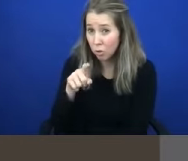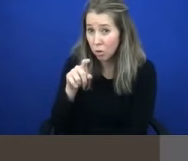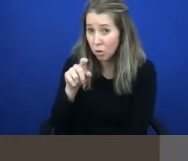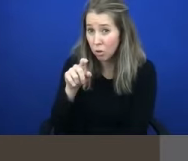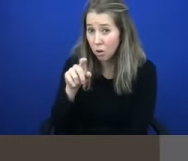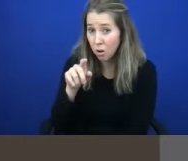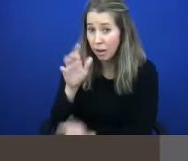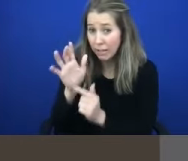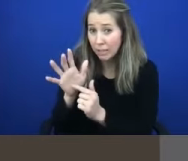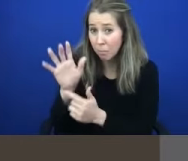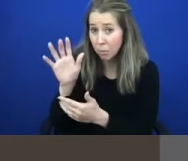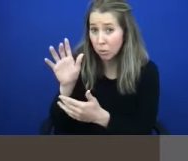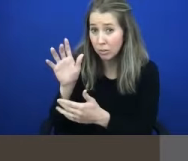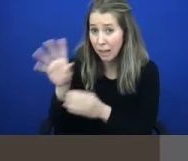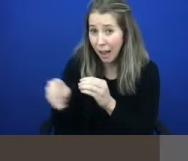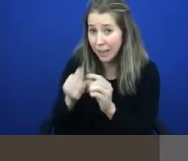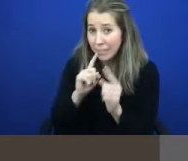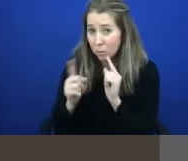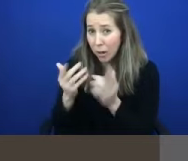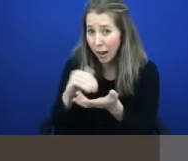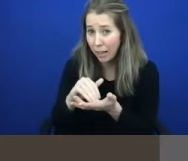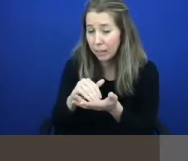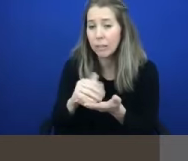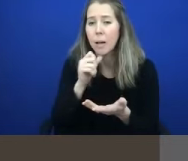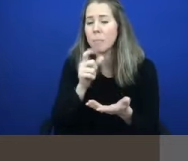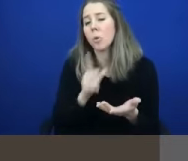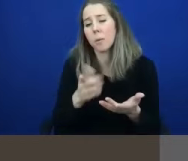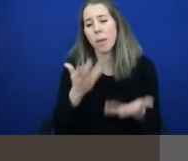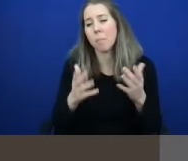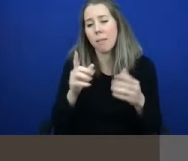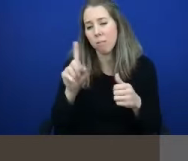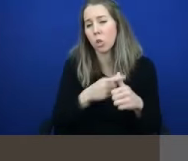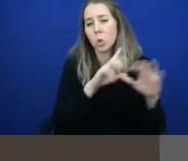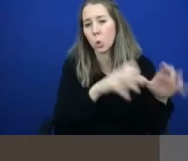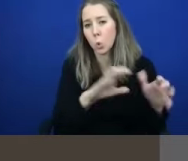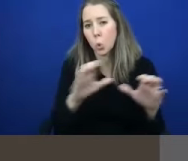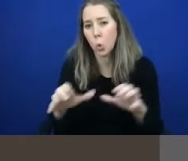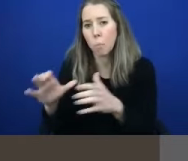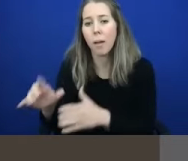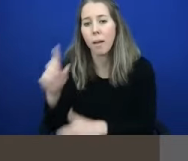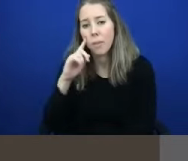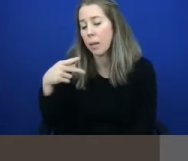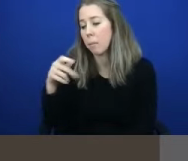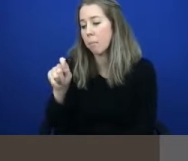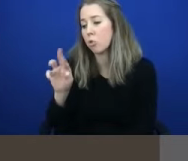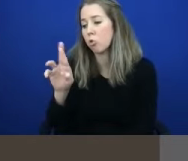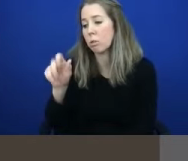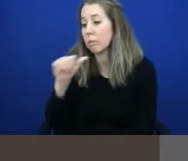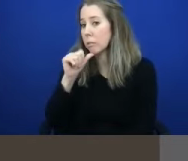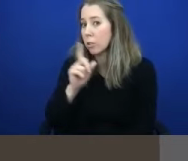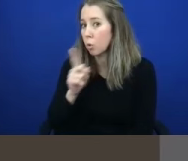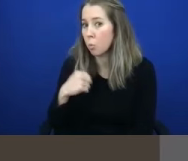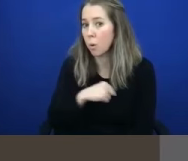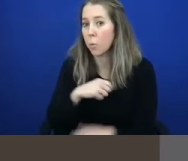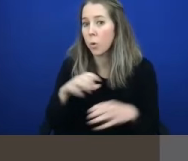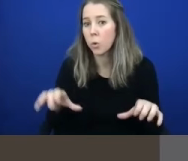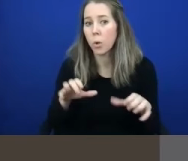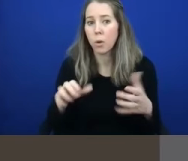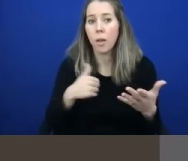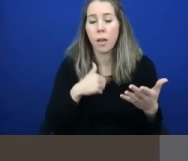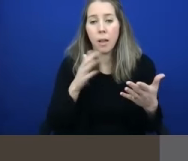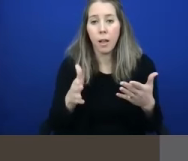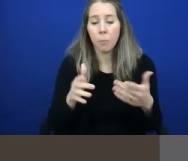artifacts? I'm not sure. What we can do is maybe go in the groups there. I think Patricia's just not sure what we're doing. So I'm going to